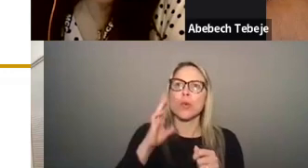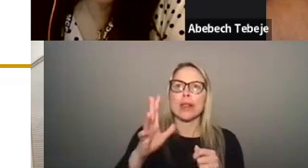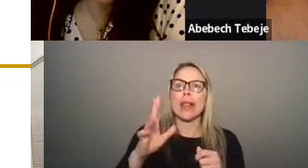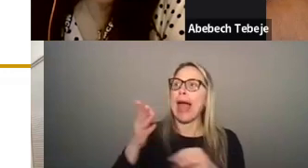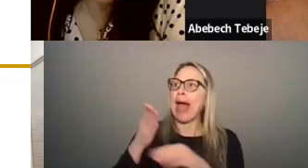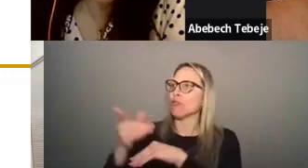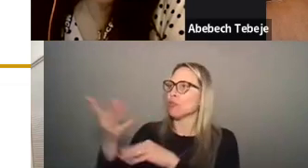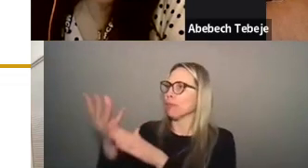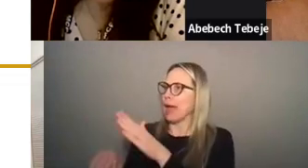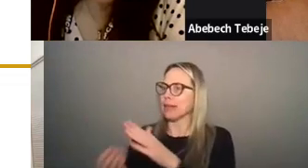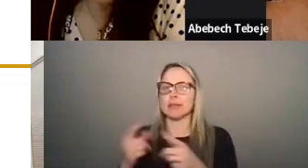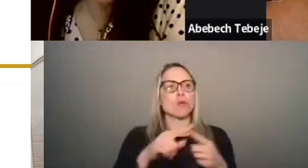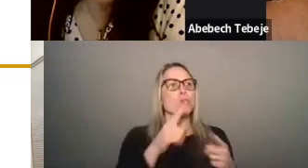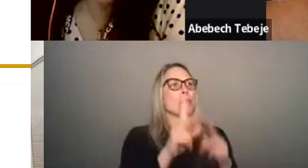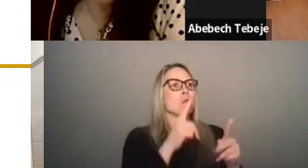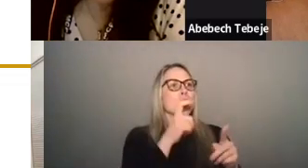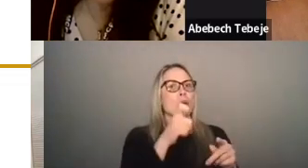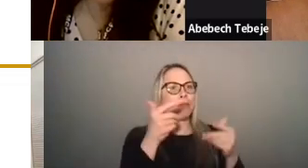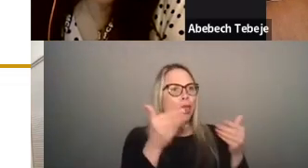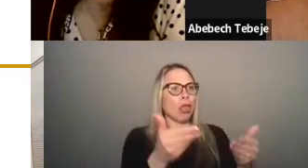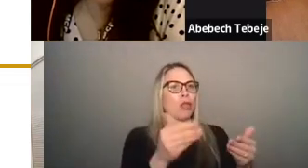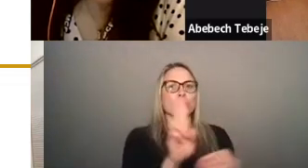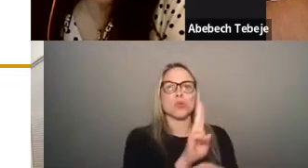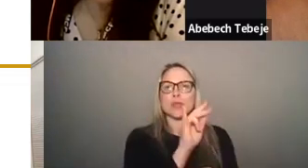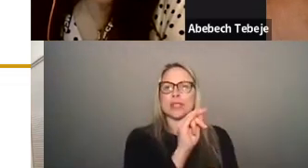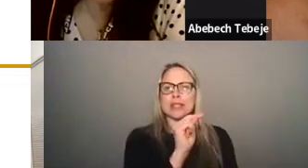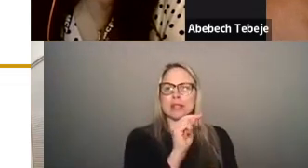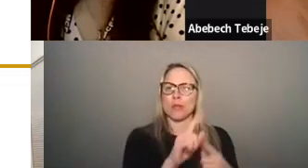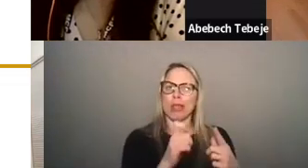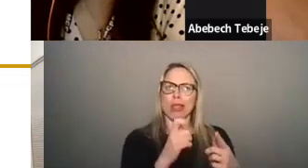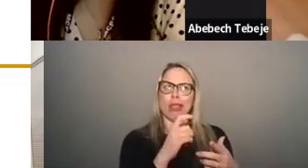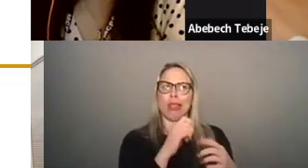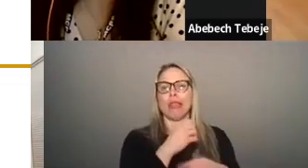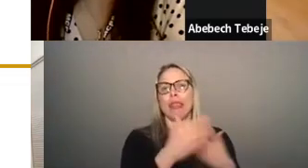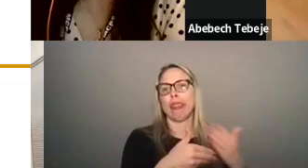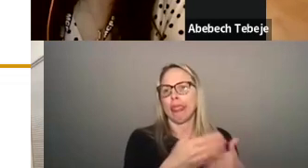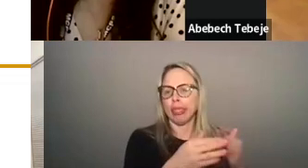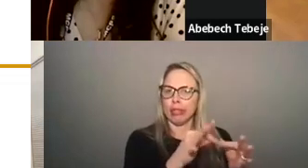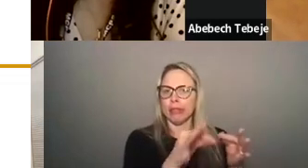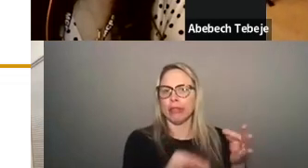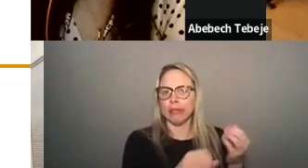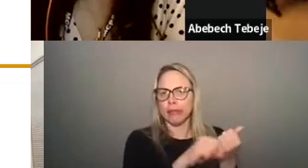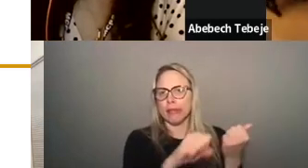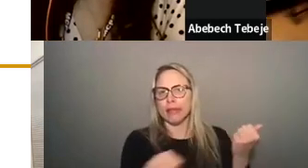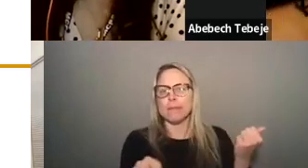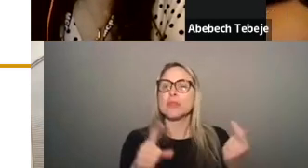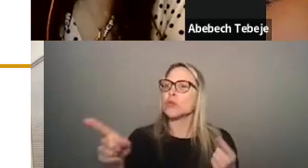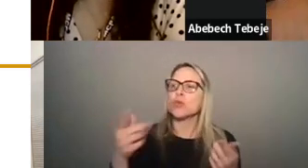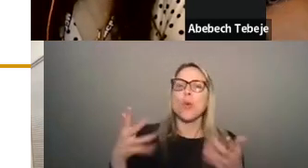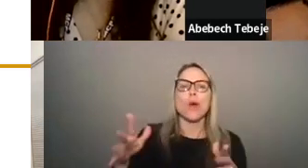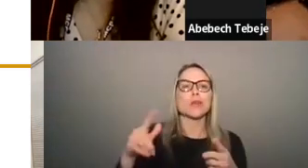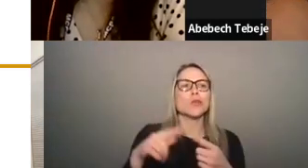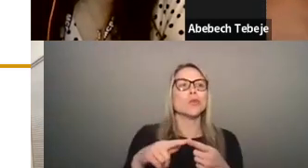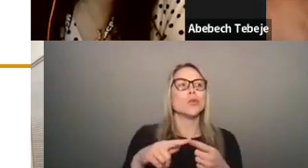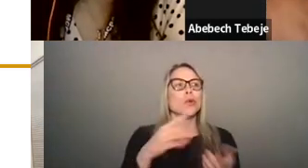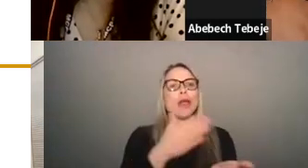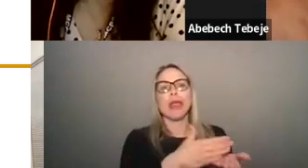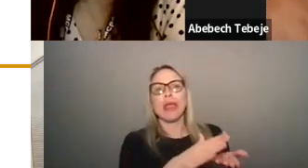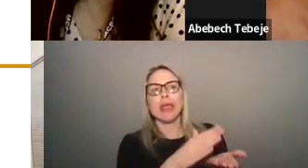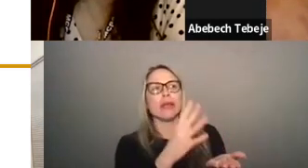want to leave anyone out in your family that you want to include and to benefit from your estate